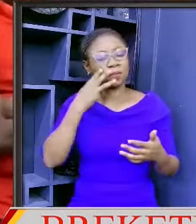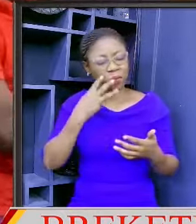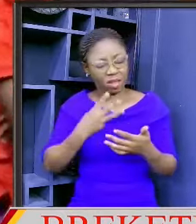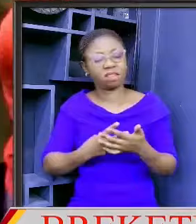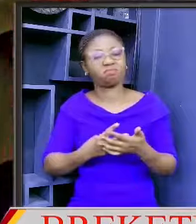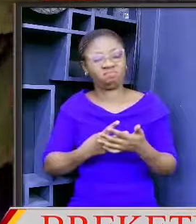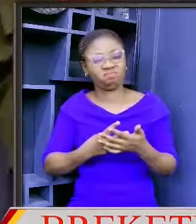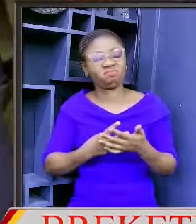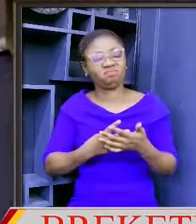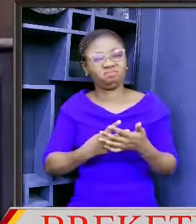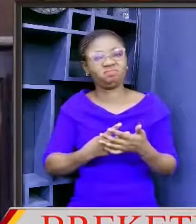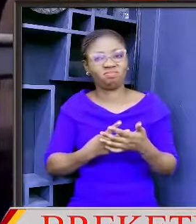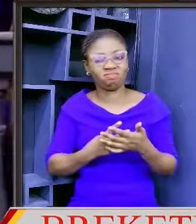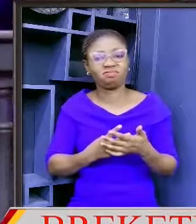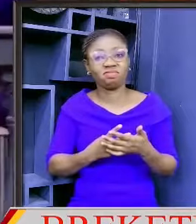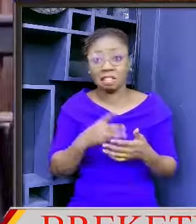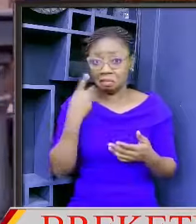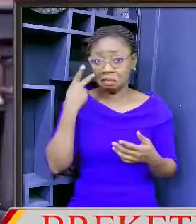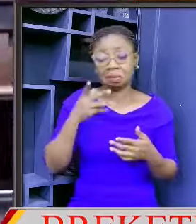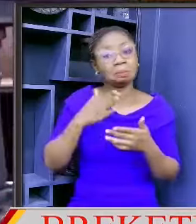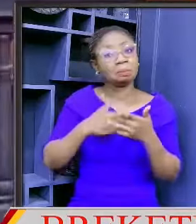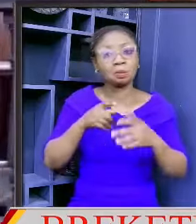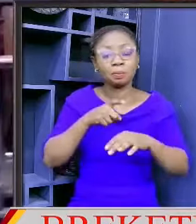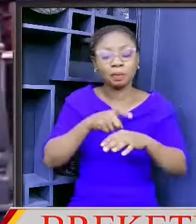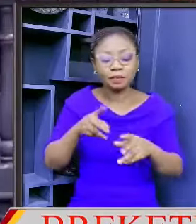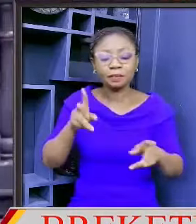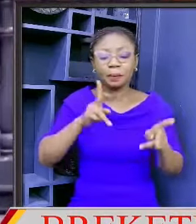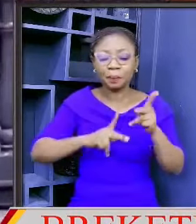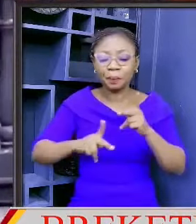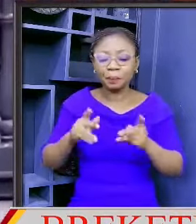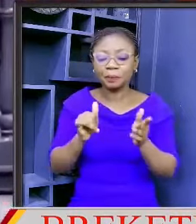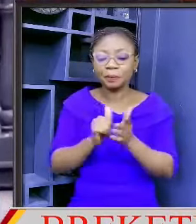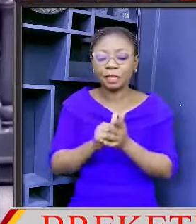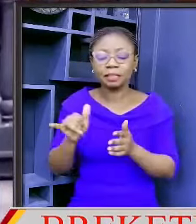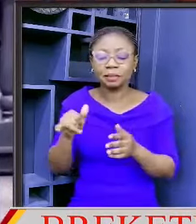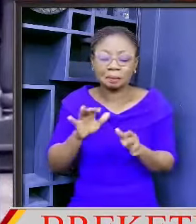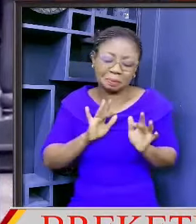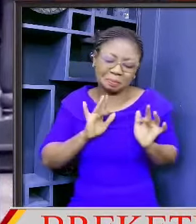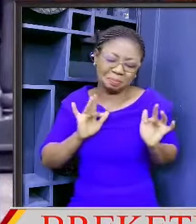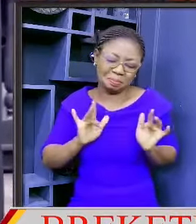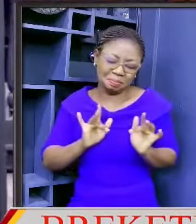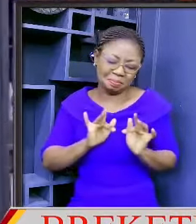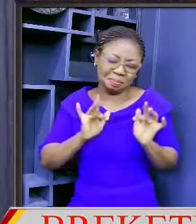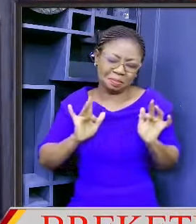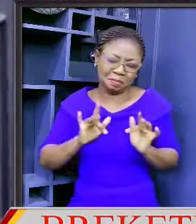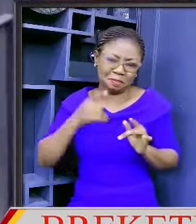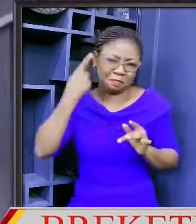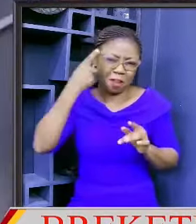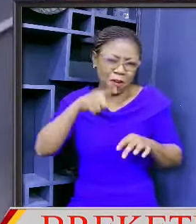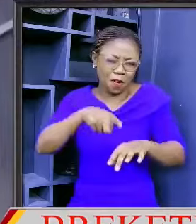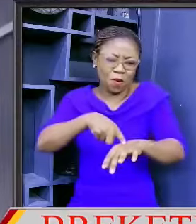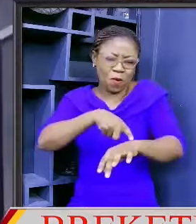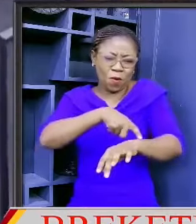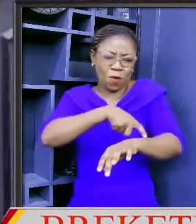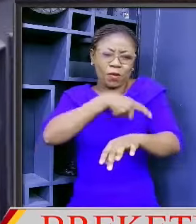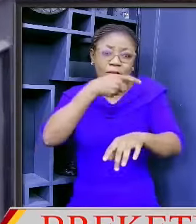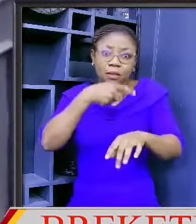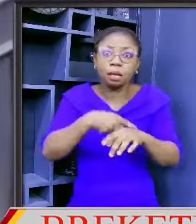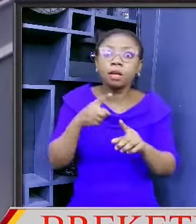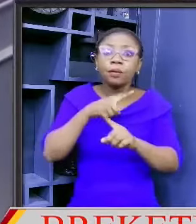not. You see, sometimes people where they don't they pity for a very long time. When you meet